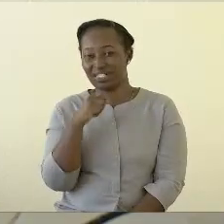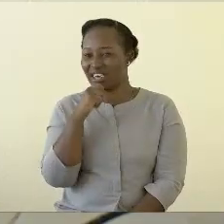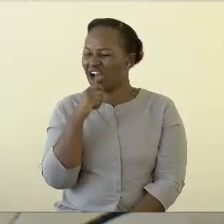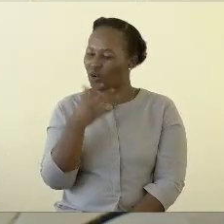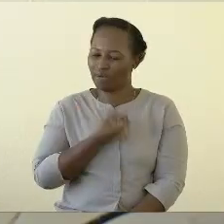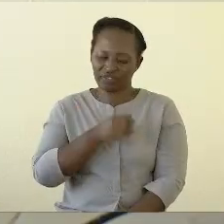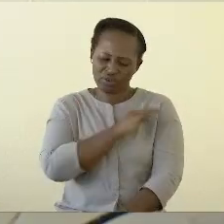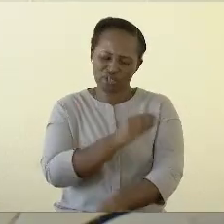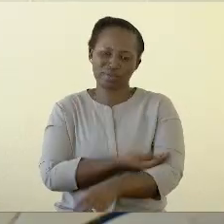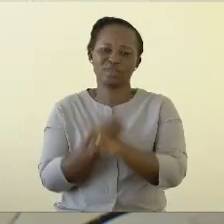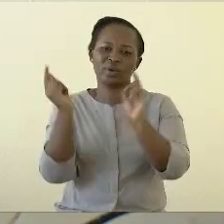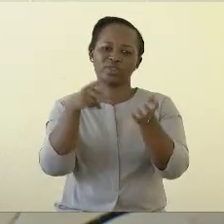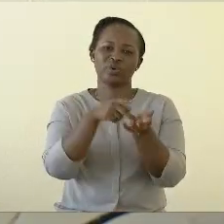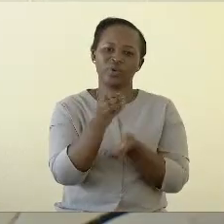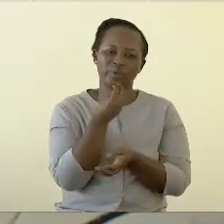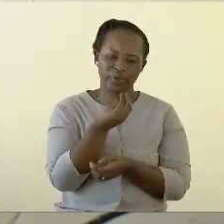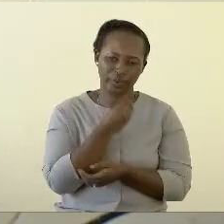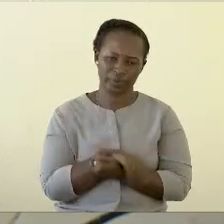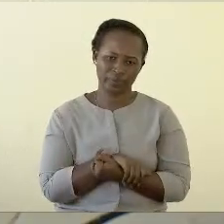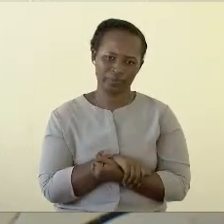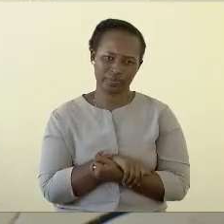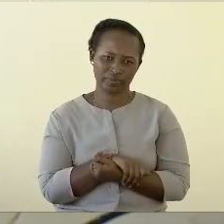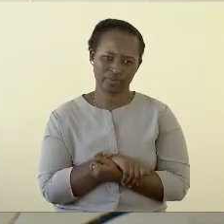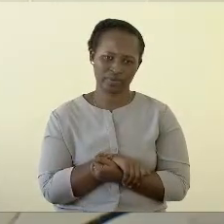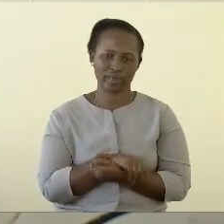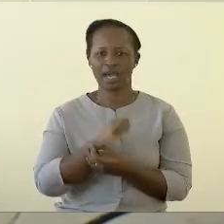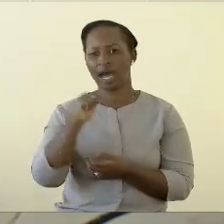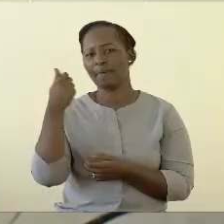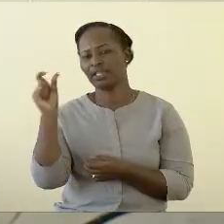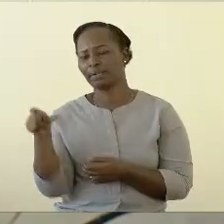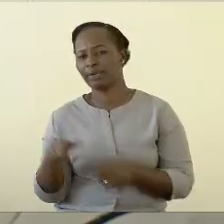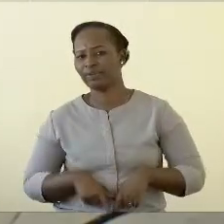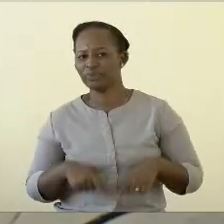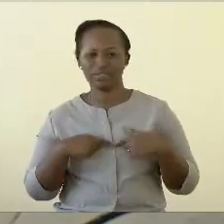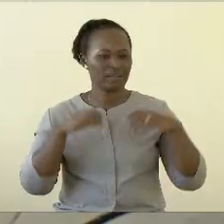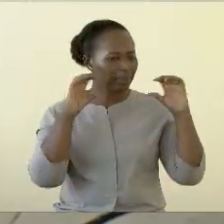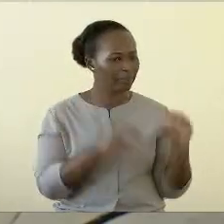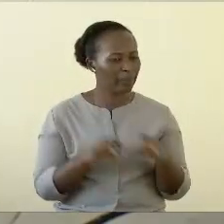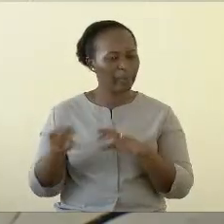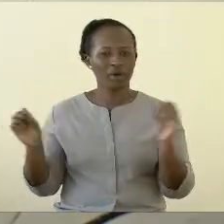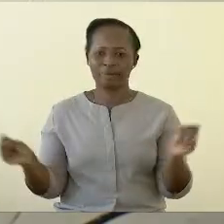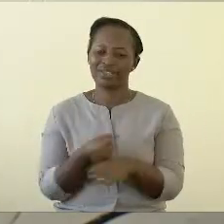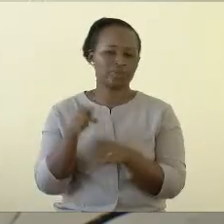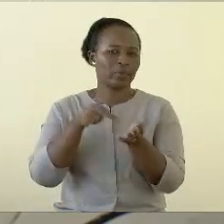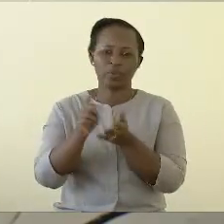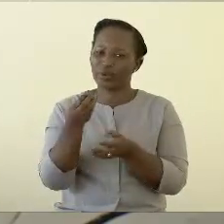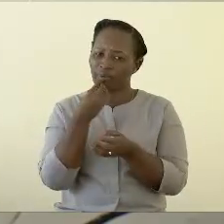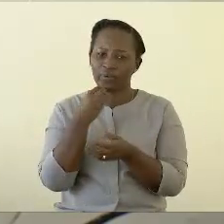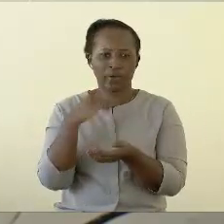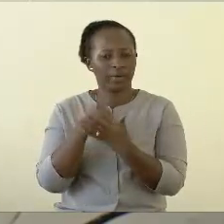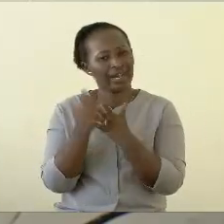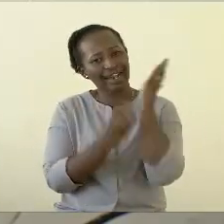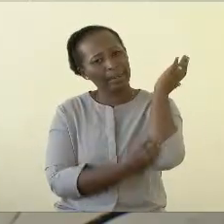purchase? What about when prices skyrocket and we cannot afford because we earn